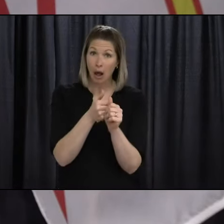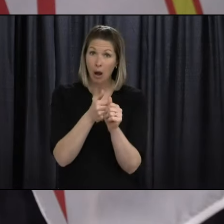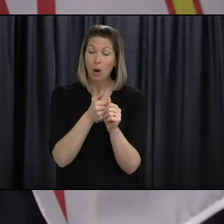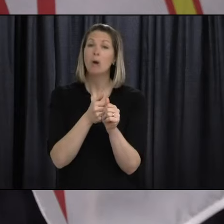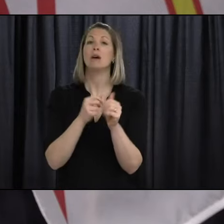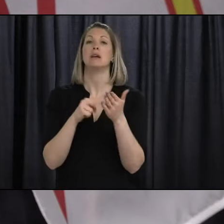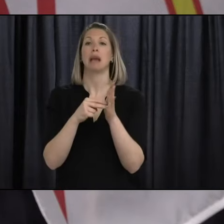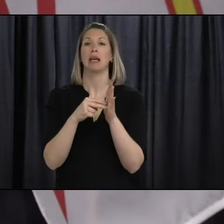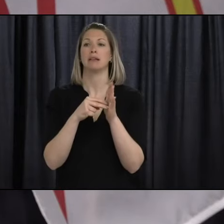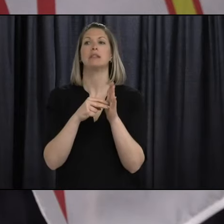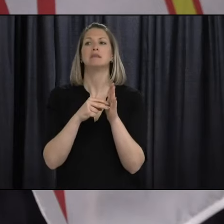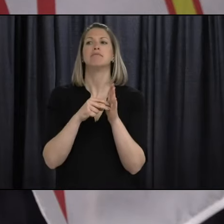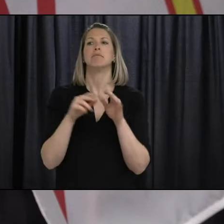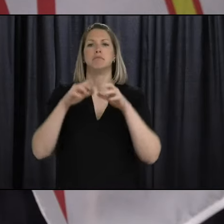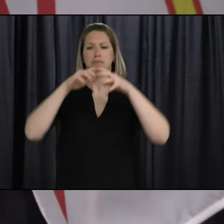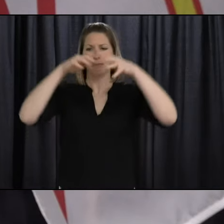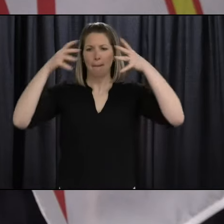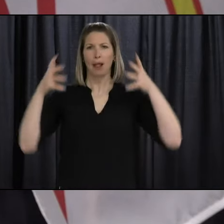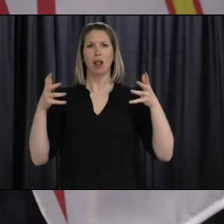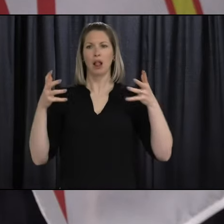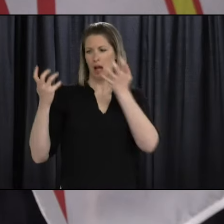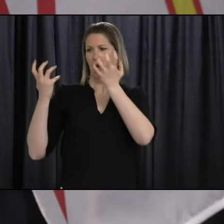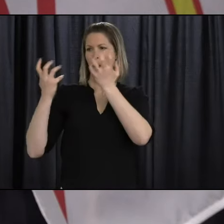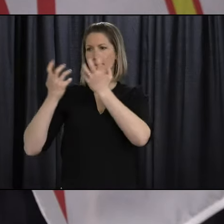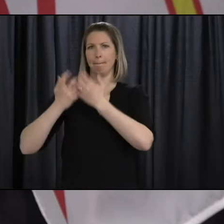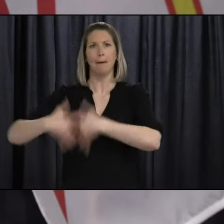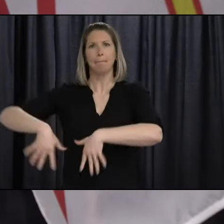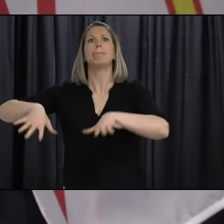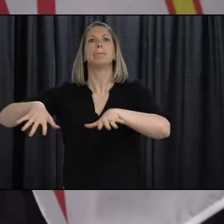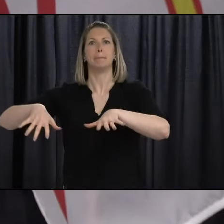organized gatherings, coming together with some very strict